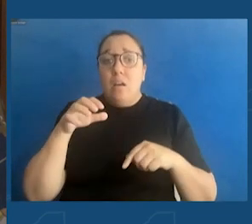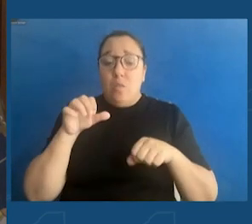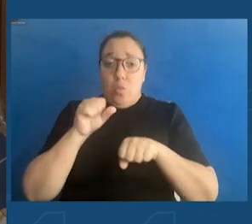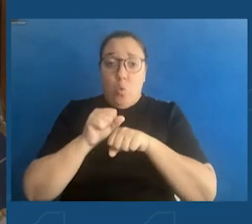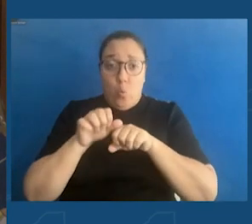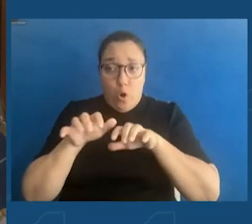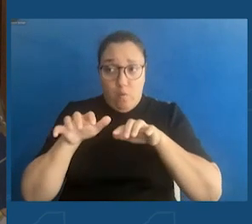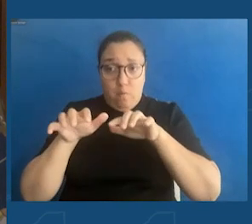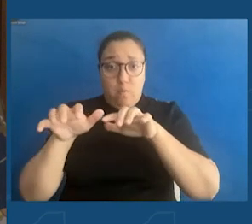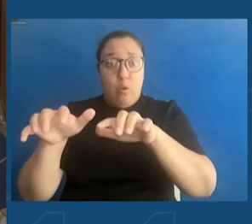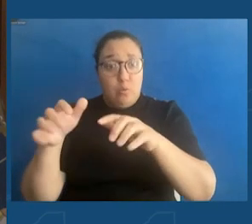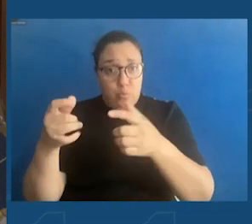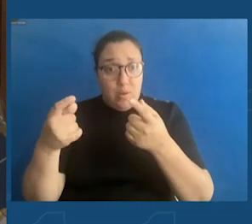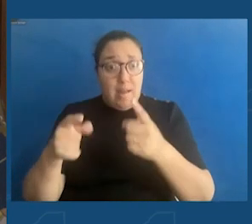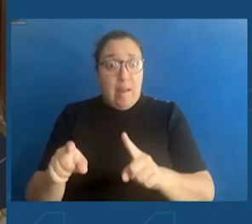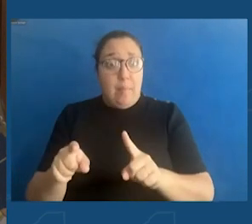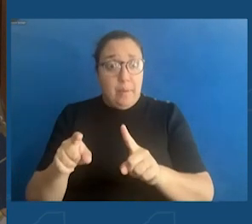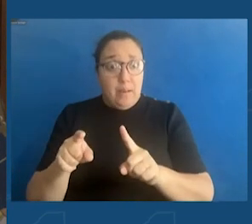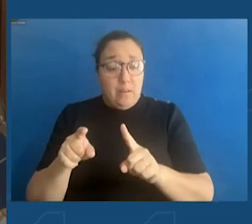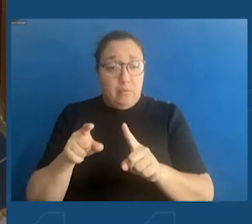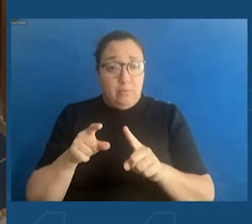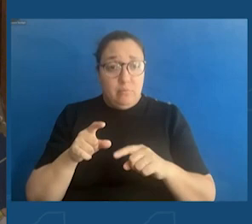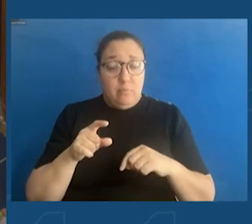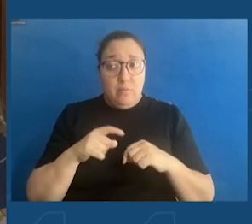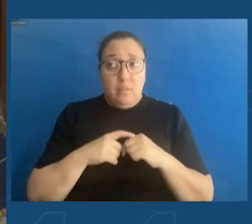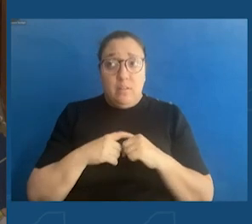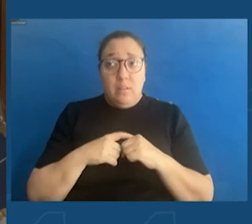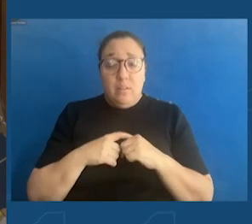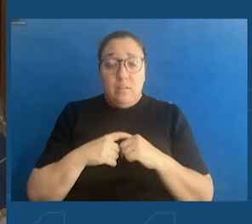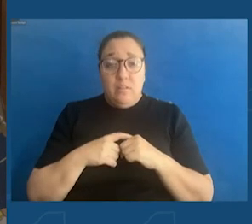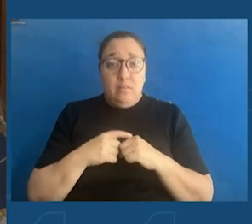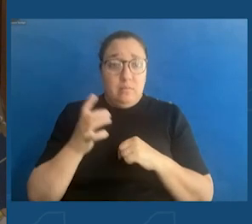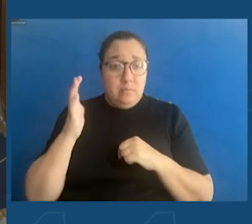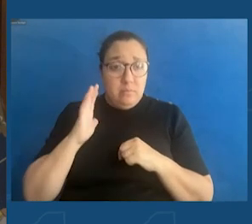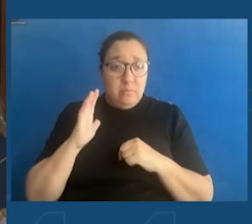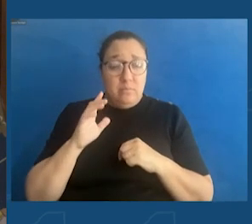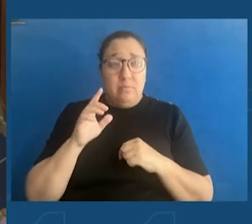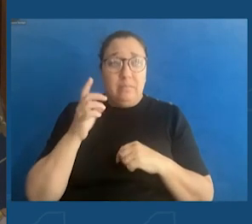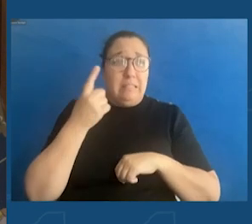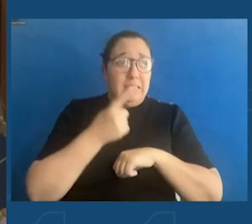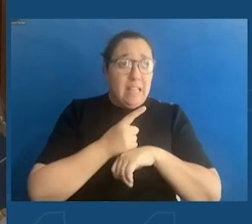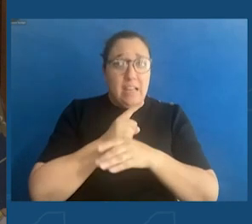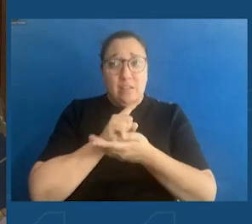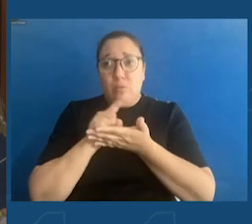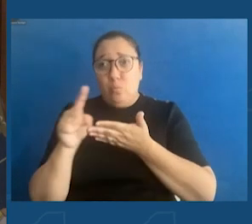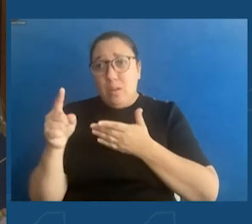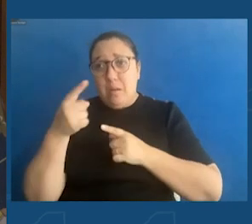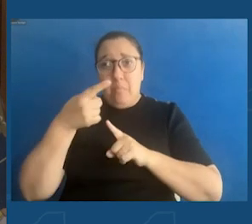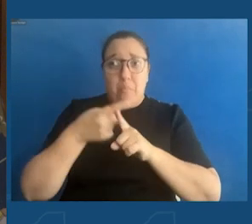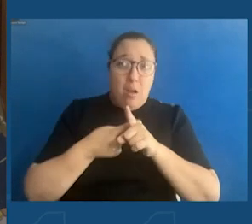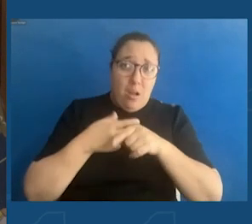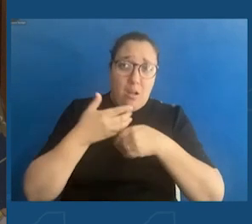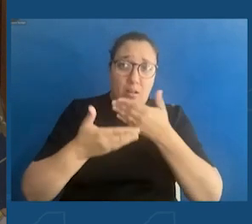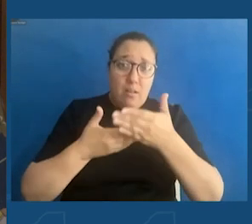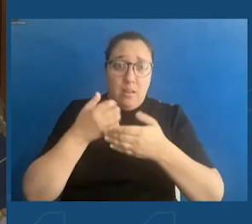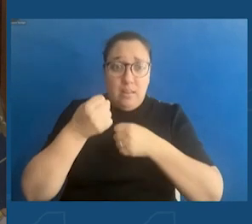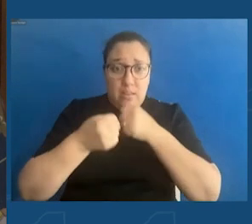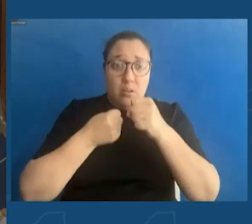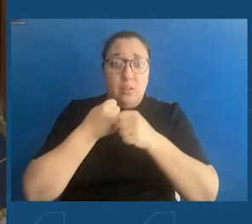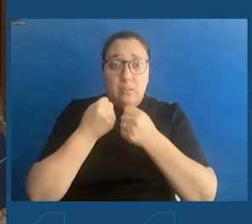during those really frightening days, weeks, months, and into the years. We lost a lot of healthcare